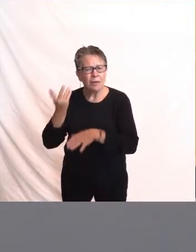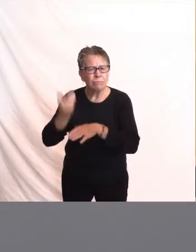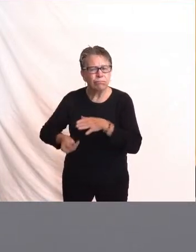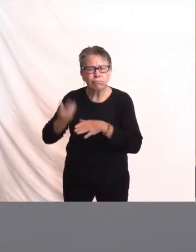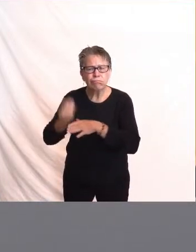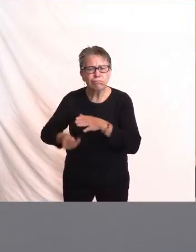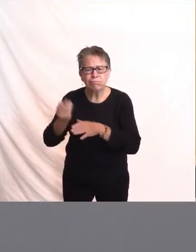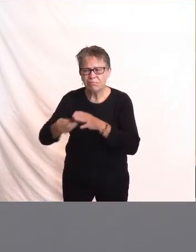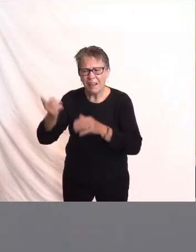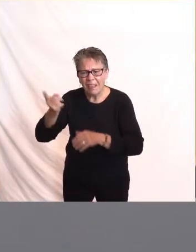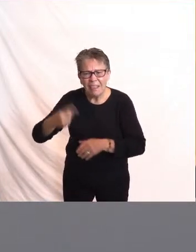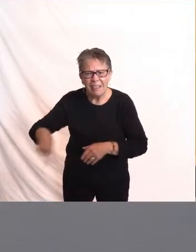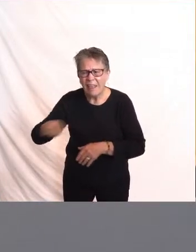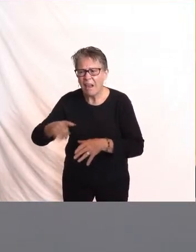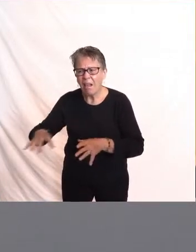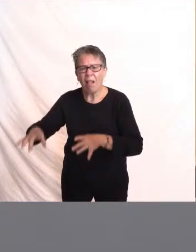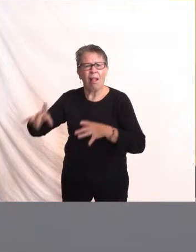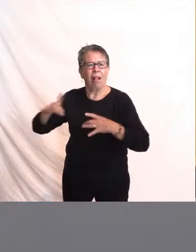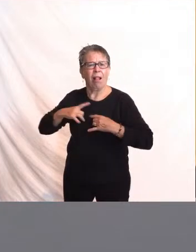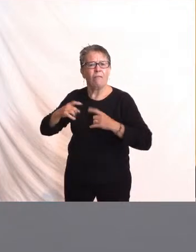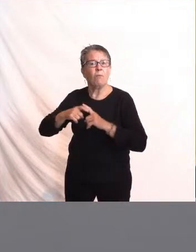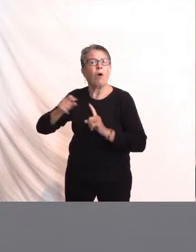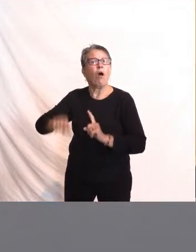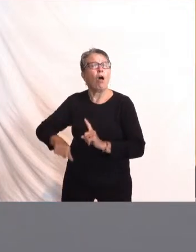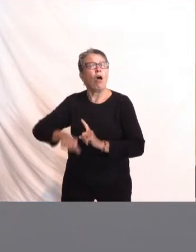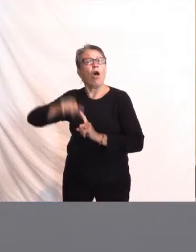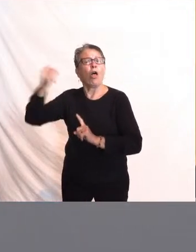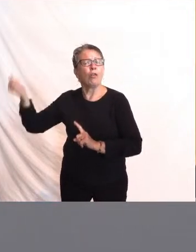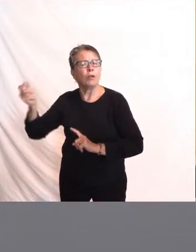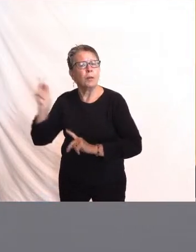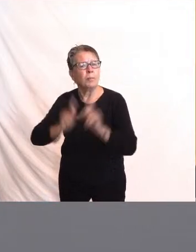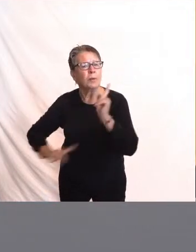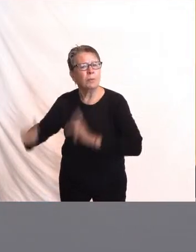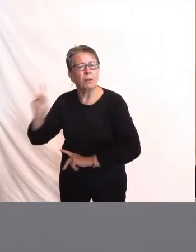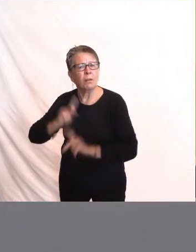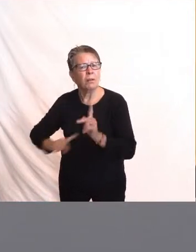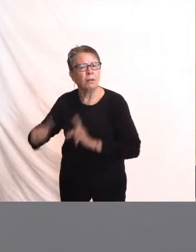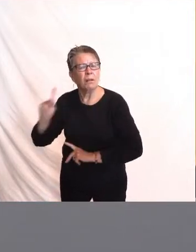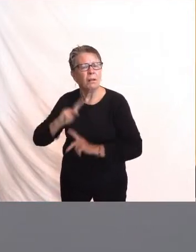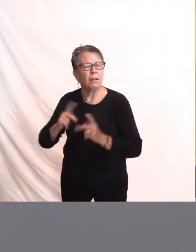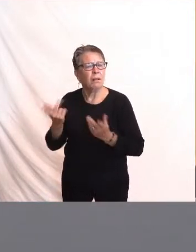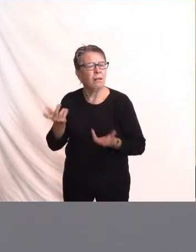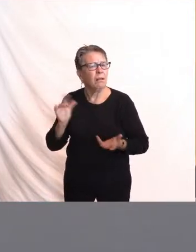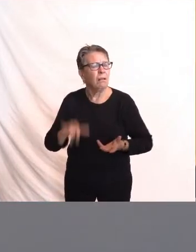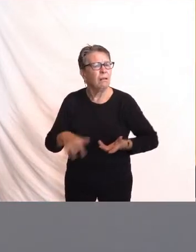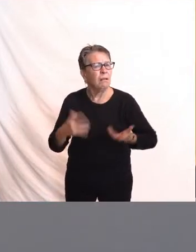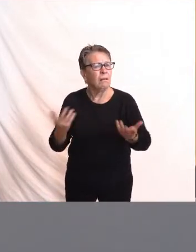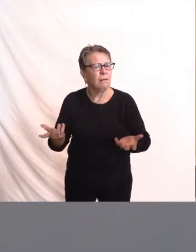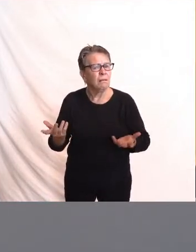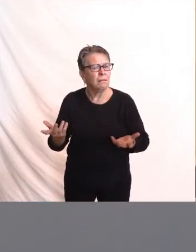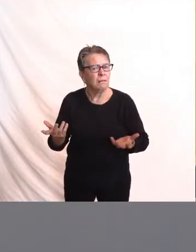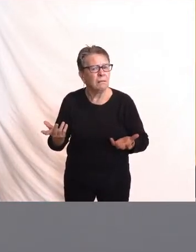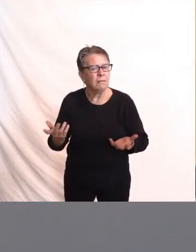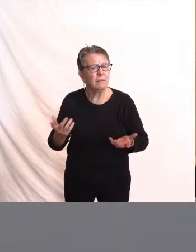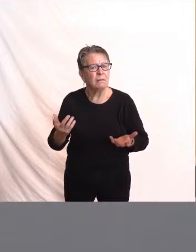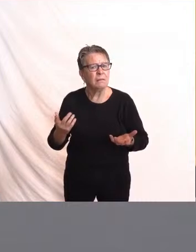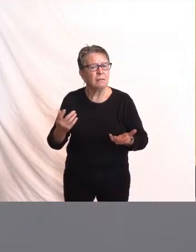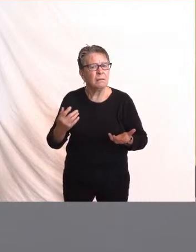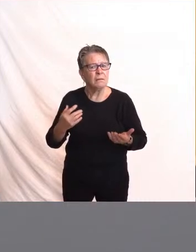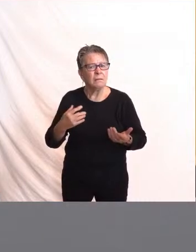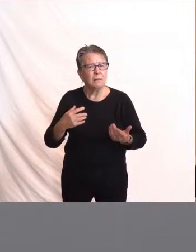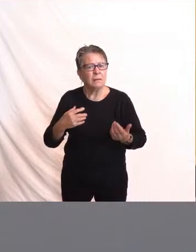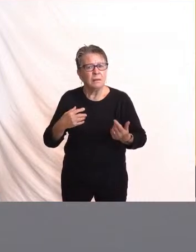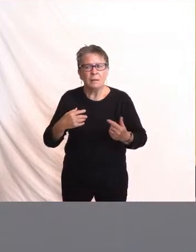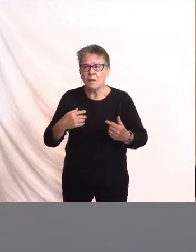on purpose. Most of them probably never even knew they had a role in that. But if I was to think that my son became infected and he